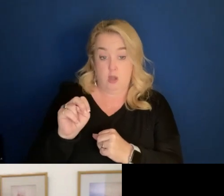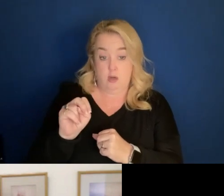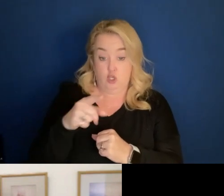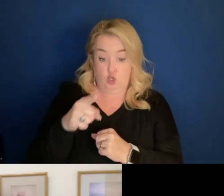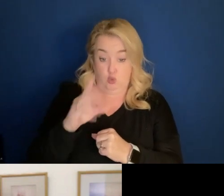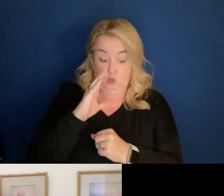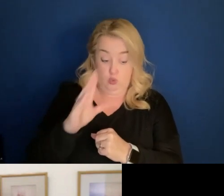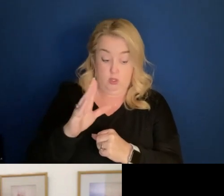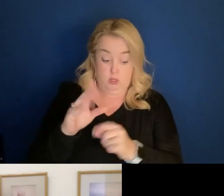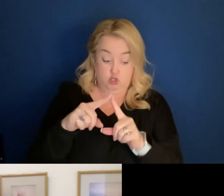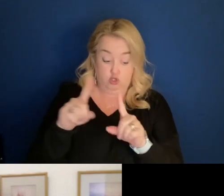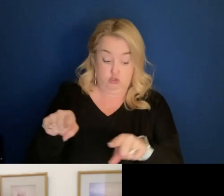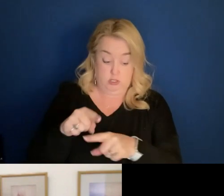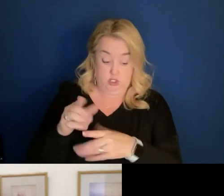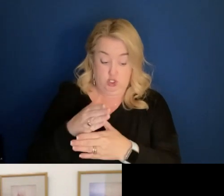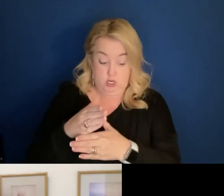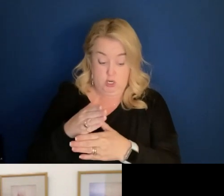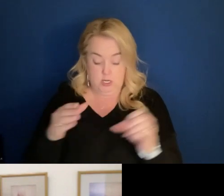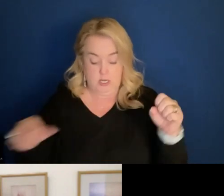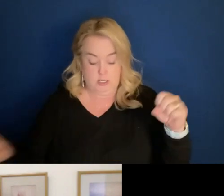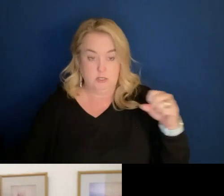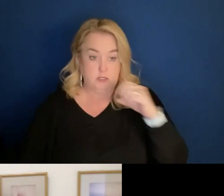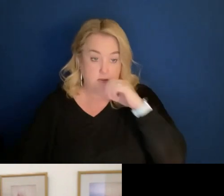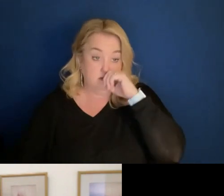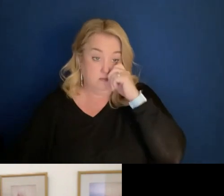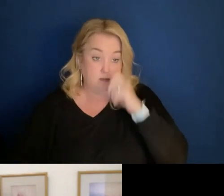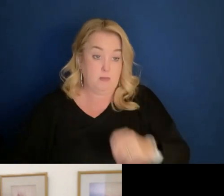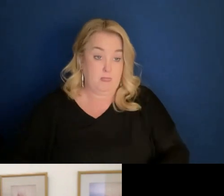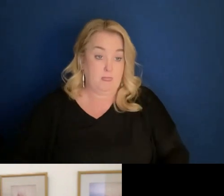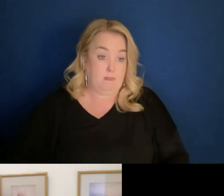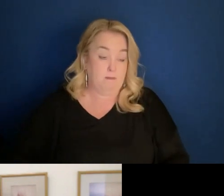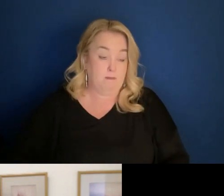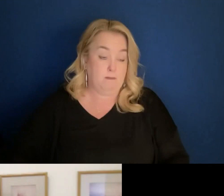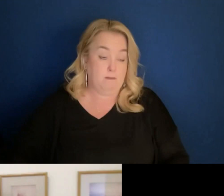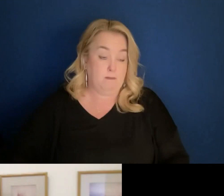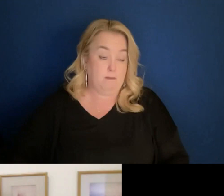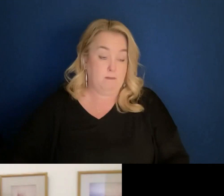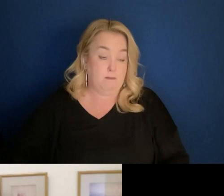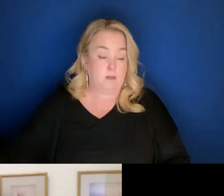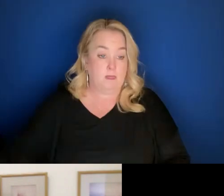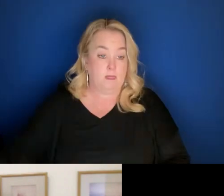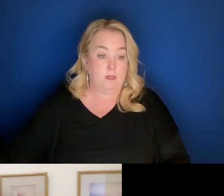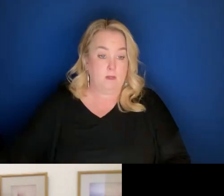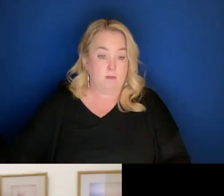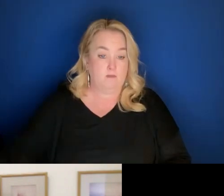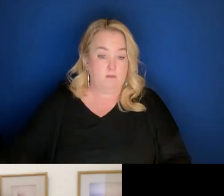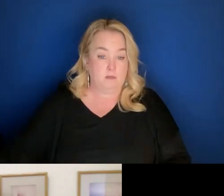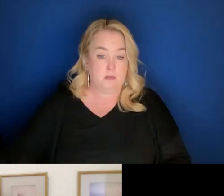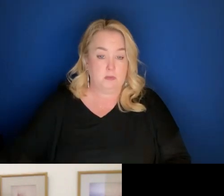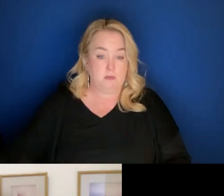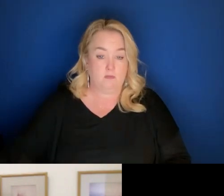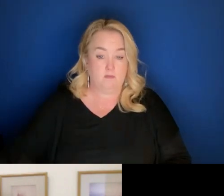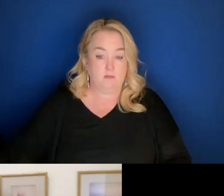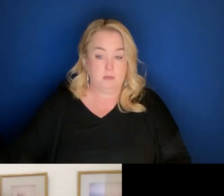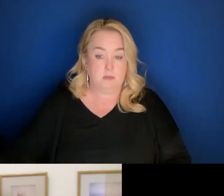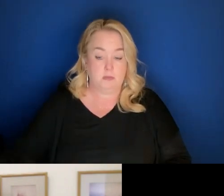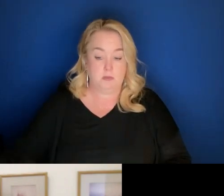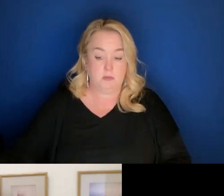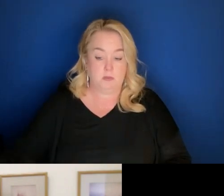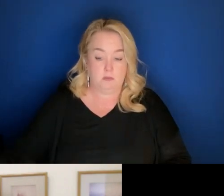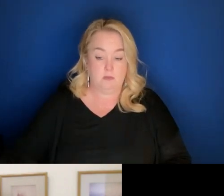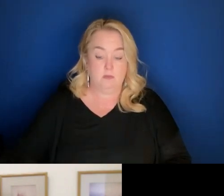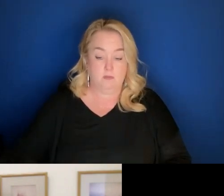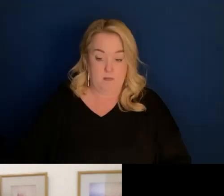share as well. Is that right? Yes, I'm gonna. Okay, so you should have access. So it's all yours. Excellent. Excellent. Well, thank you, Meredith,